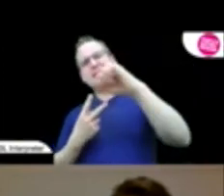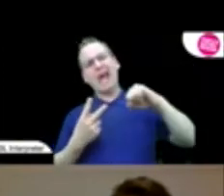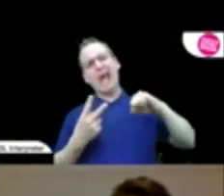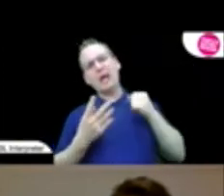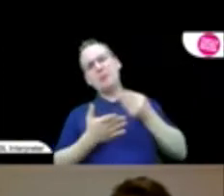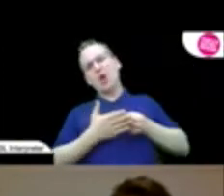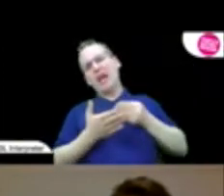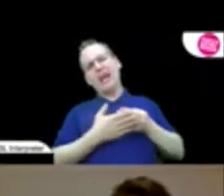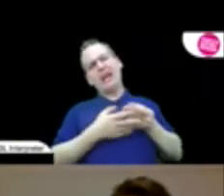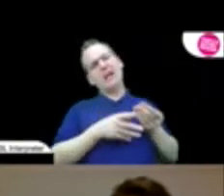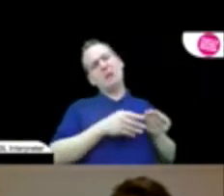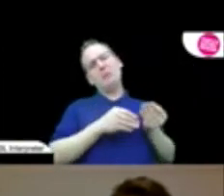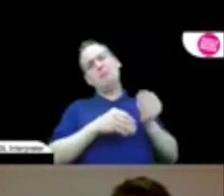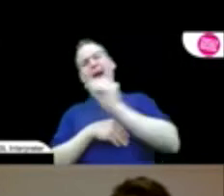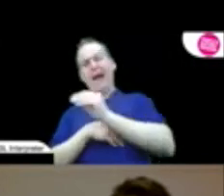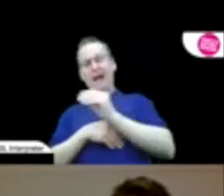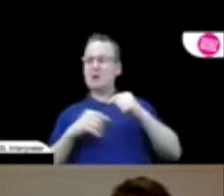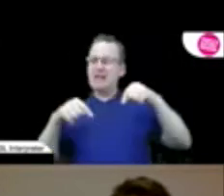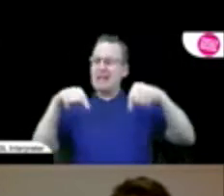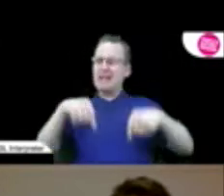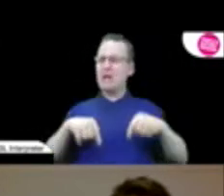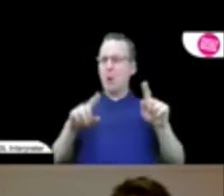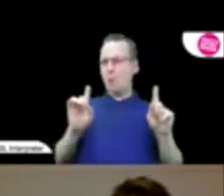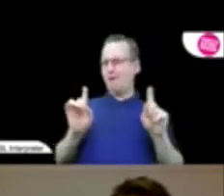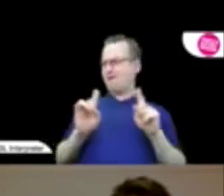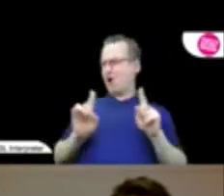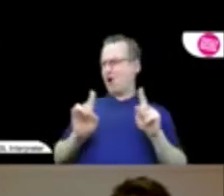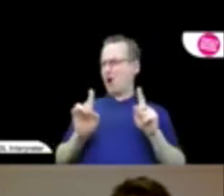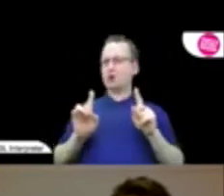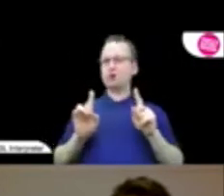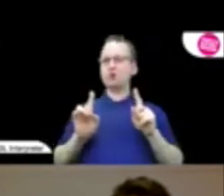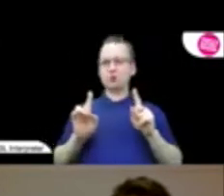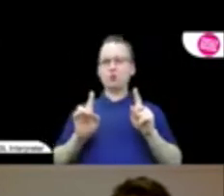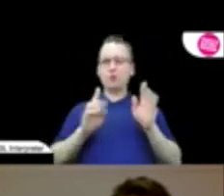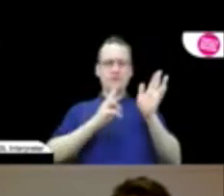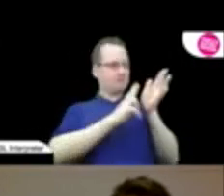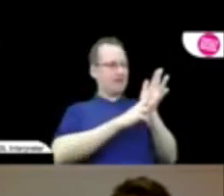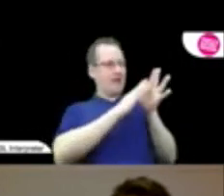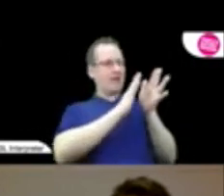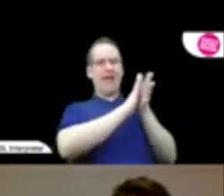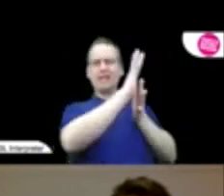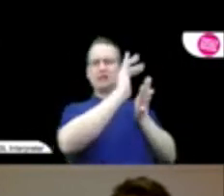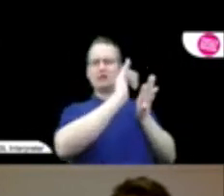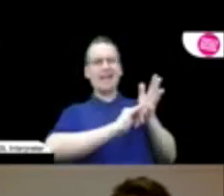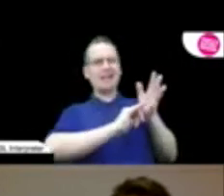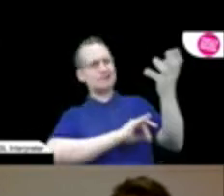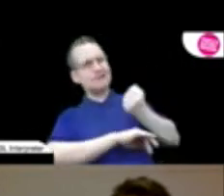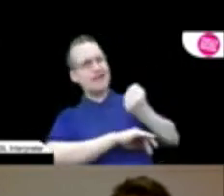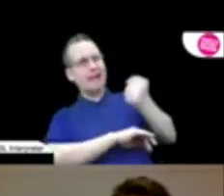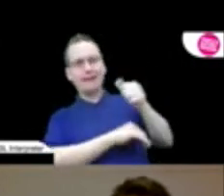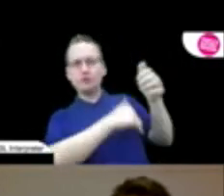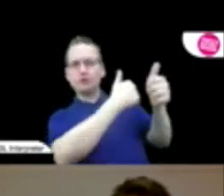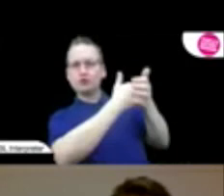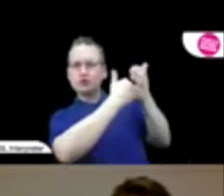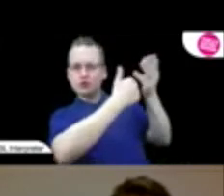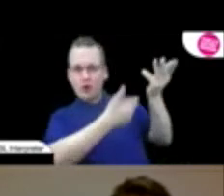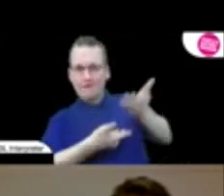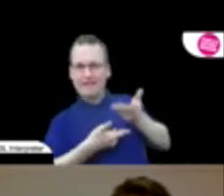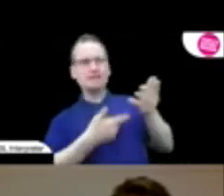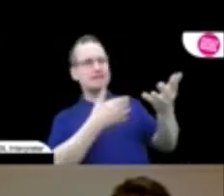and we are just here to waste on your NHS services and stuff, which is so much